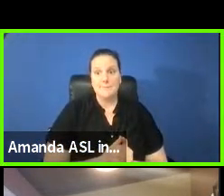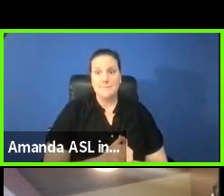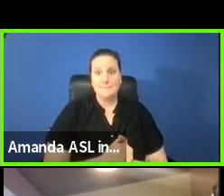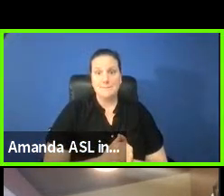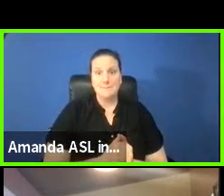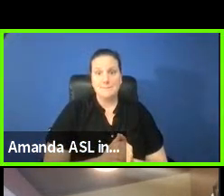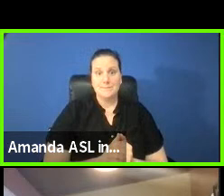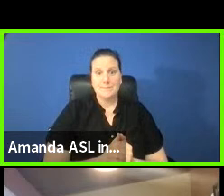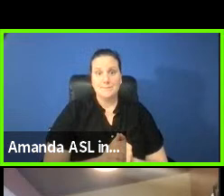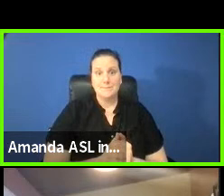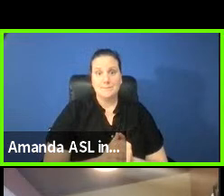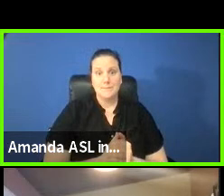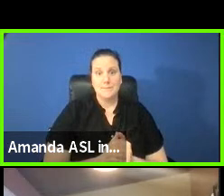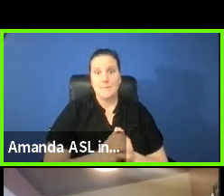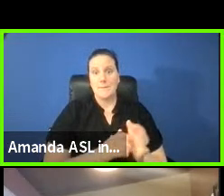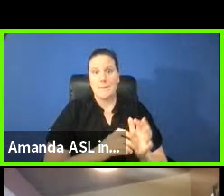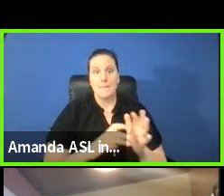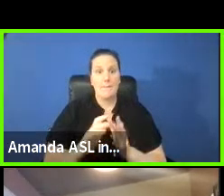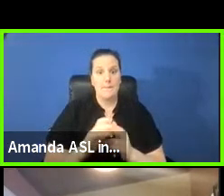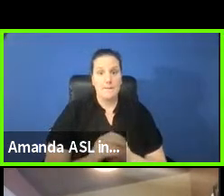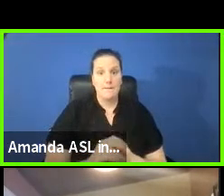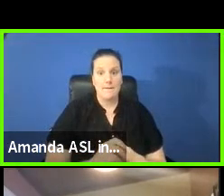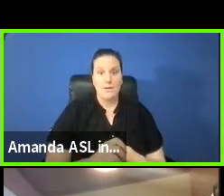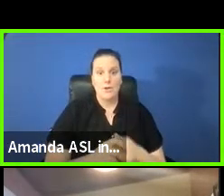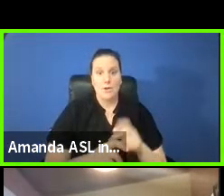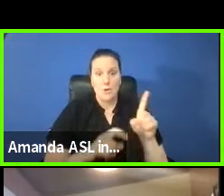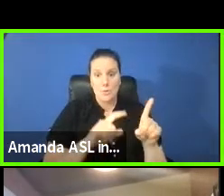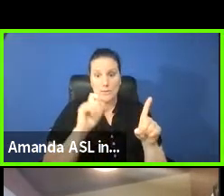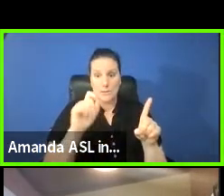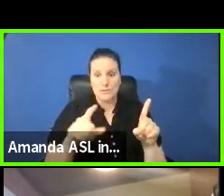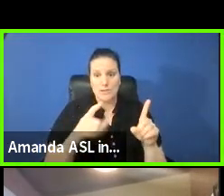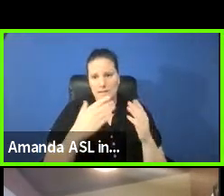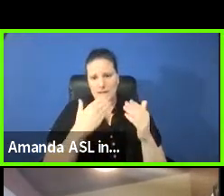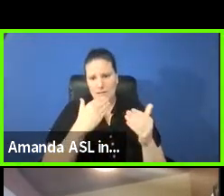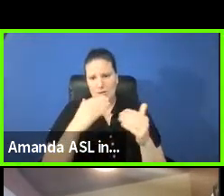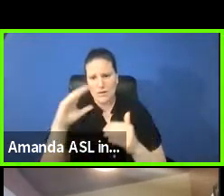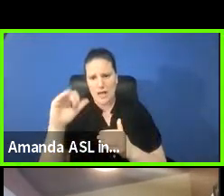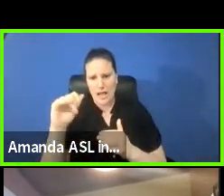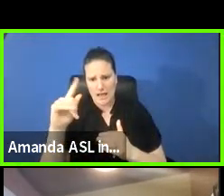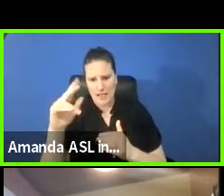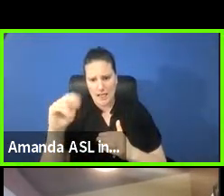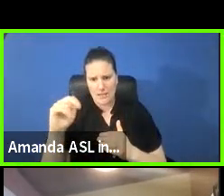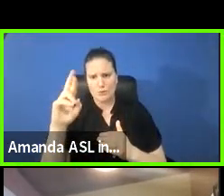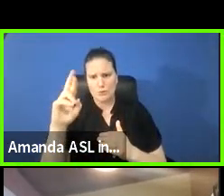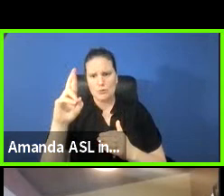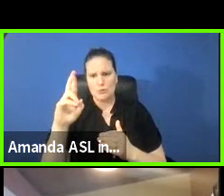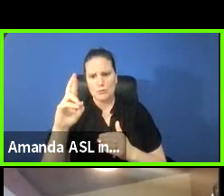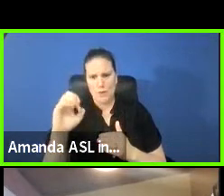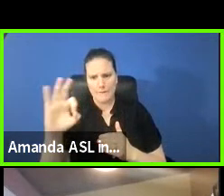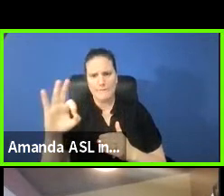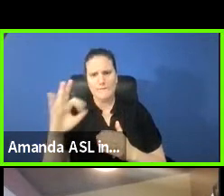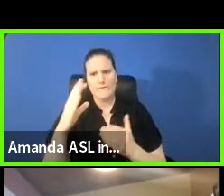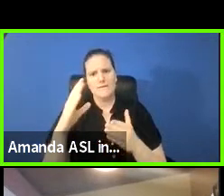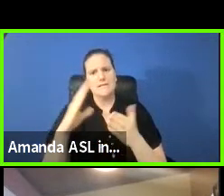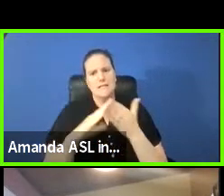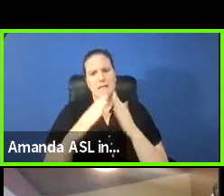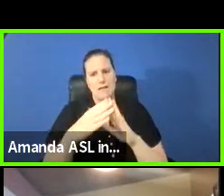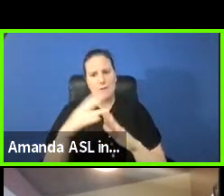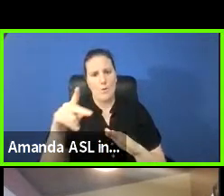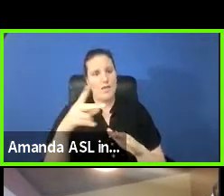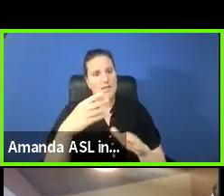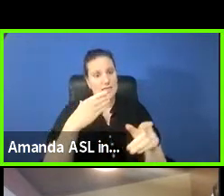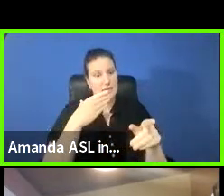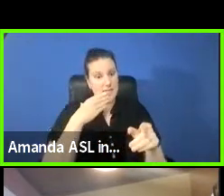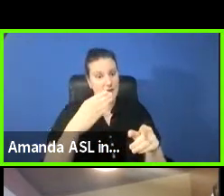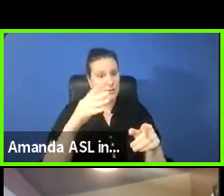So I just had a very, hopefully, quick question. Thank you. This is Caitlin Reff, City of Portland. Tanya, thank you so much for that